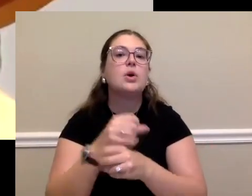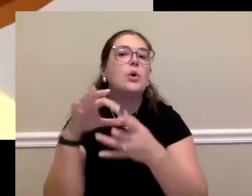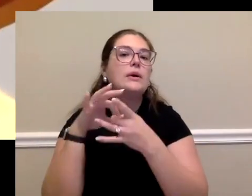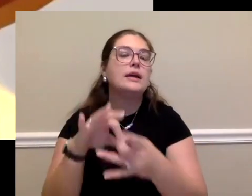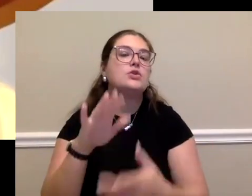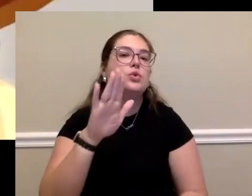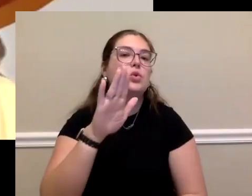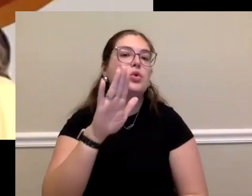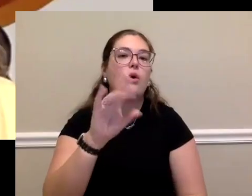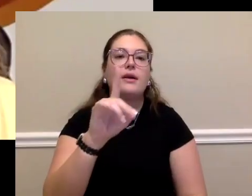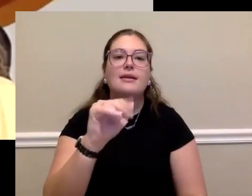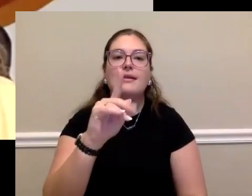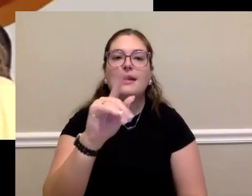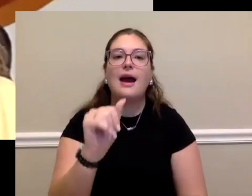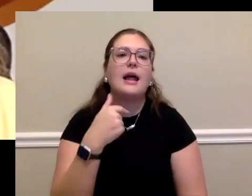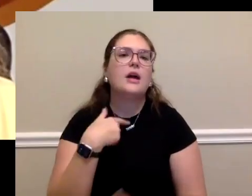data?